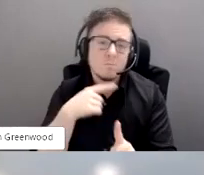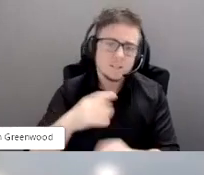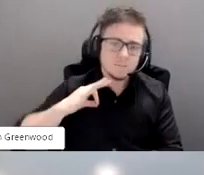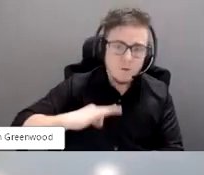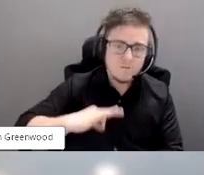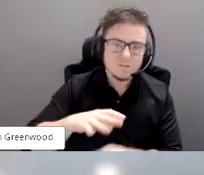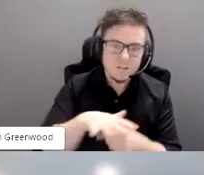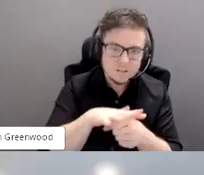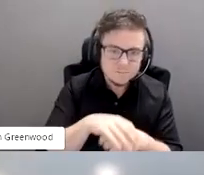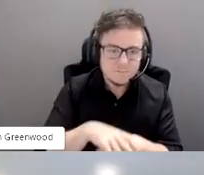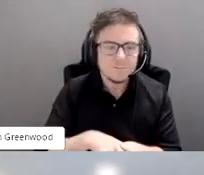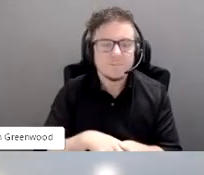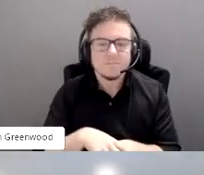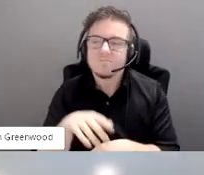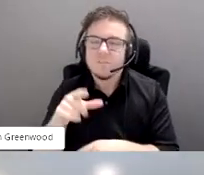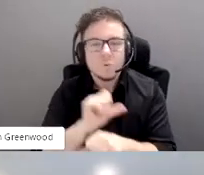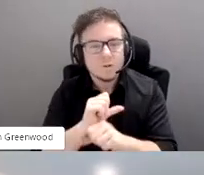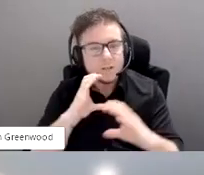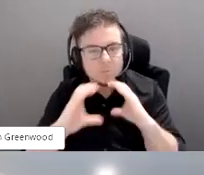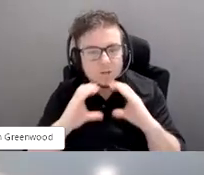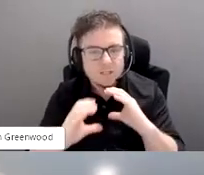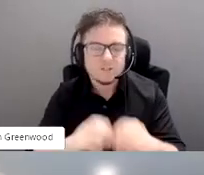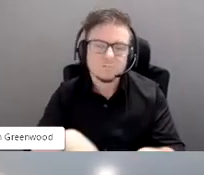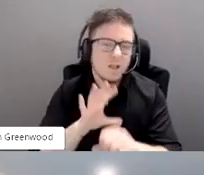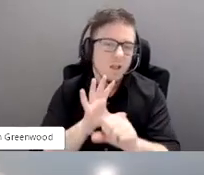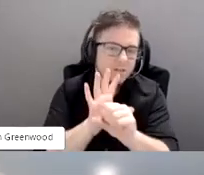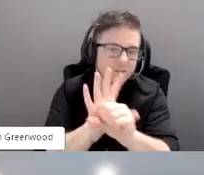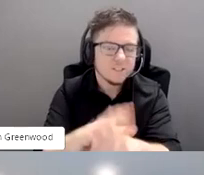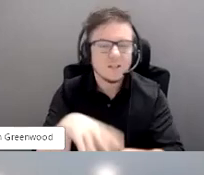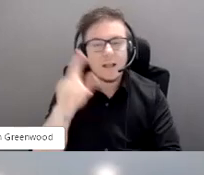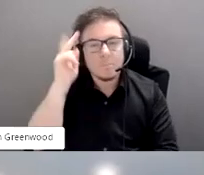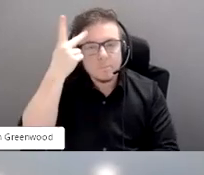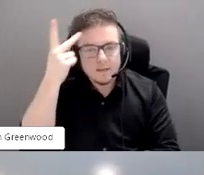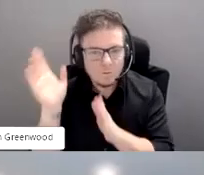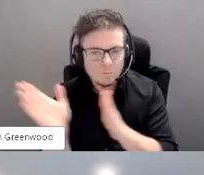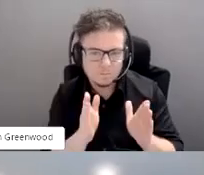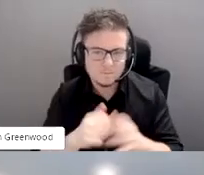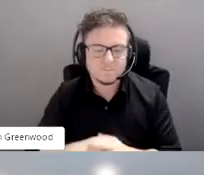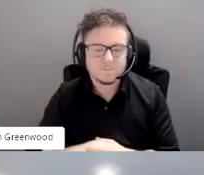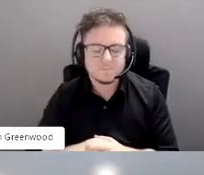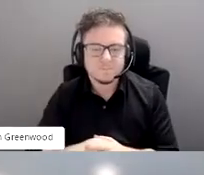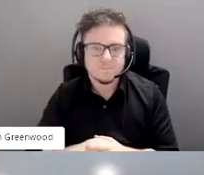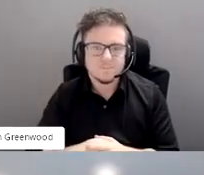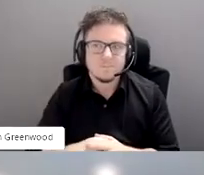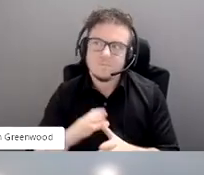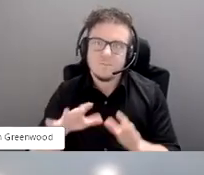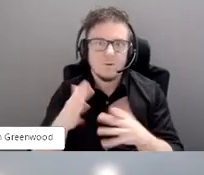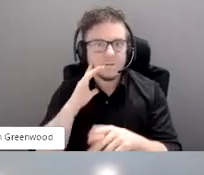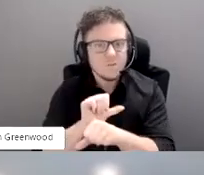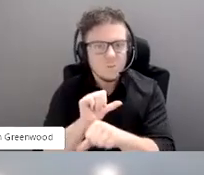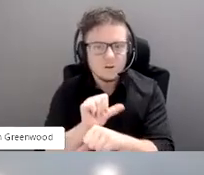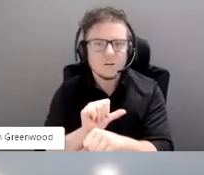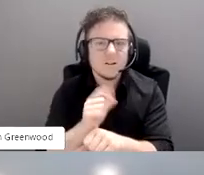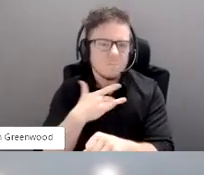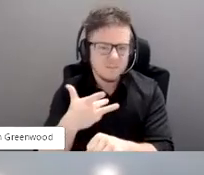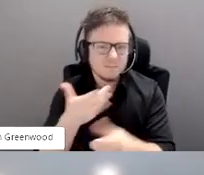sectors in communication, advocacy, and political organizing. He spent much of his career working with